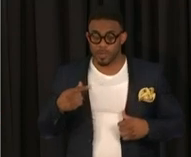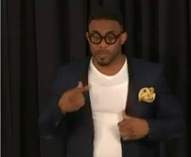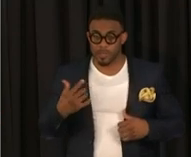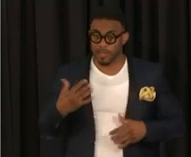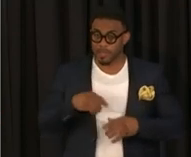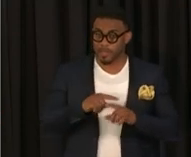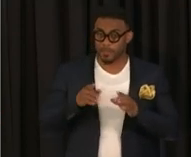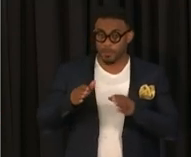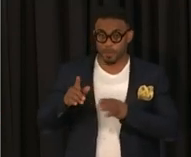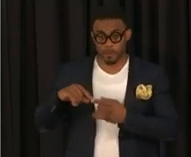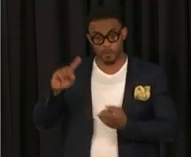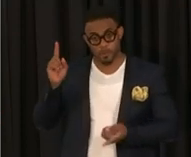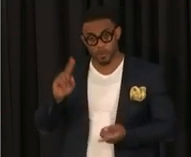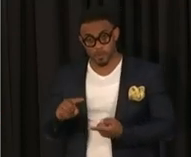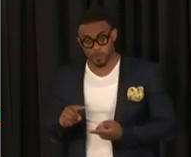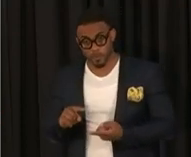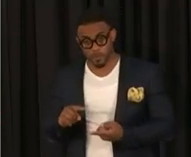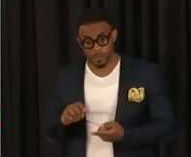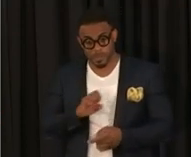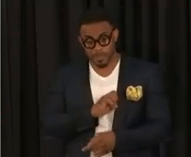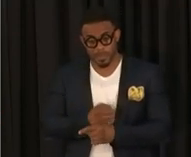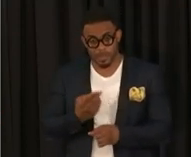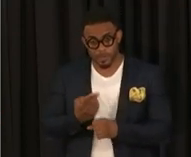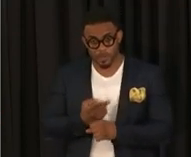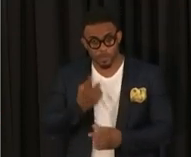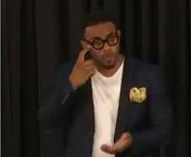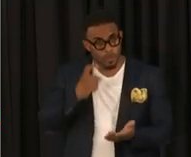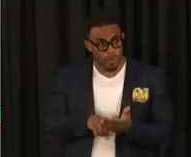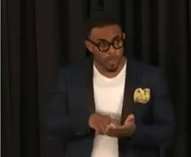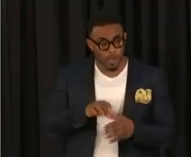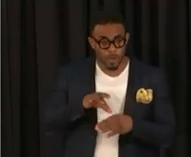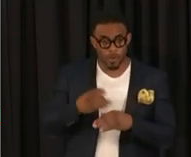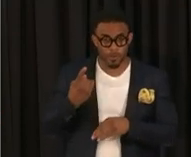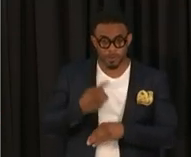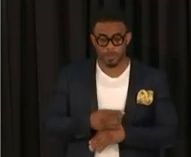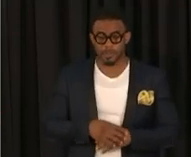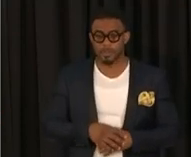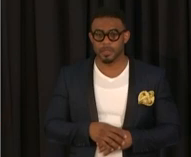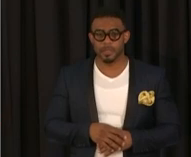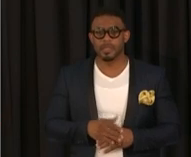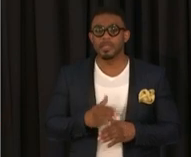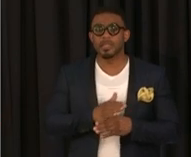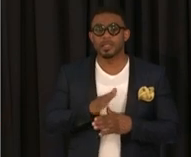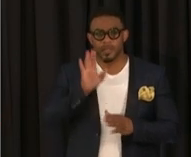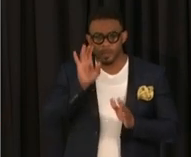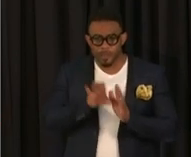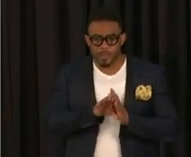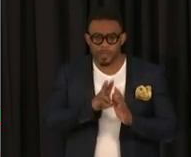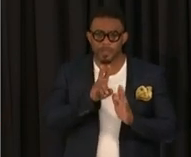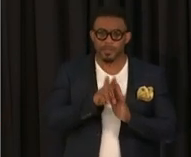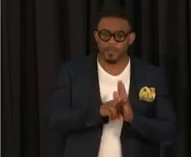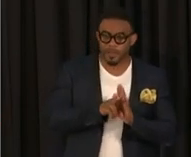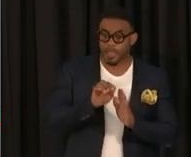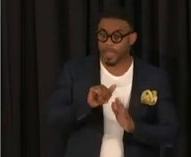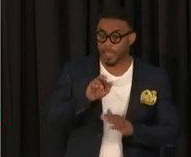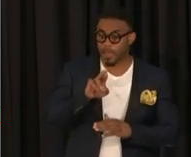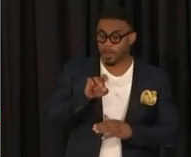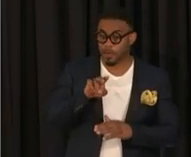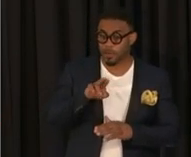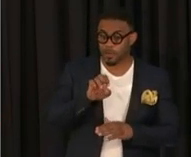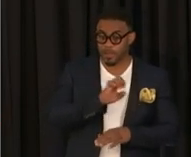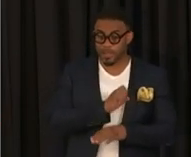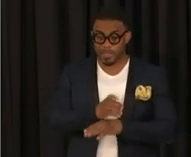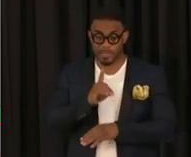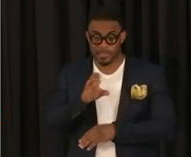green and engage in ways to reduce energy use in recognition of Earth Day. Share your pictures and videos at